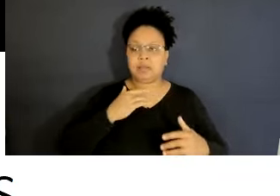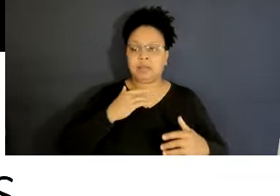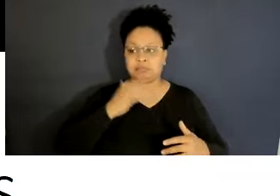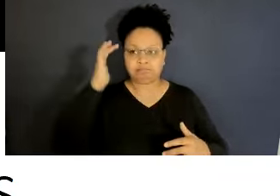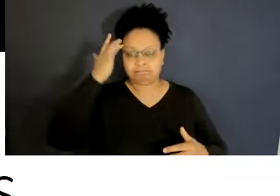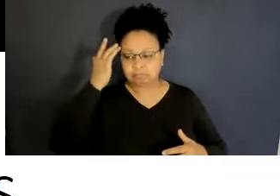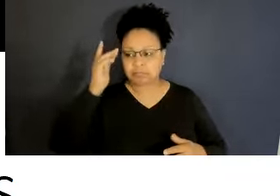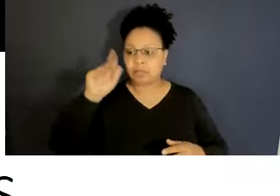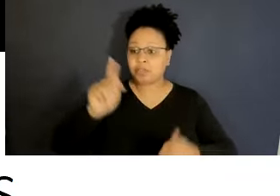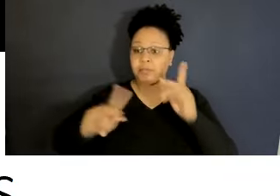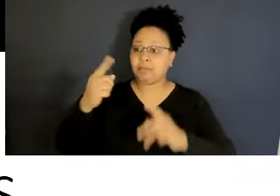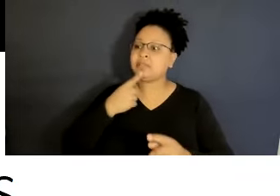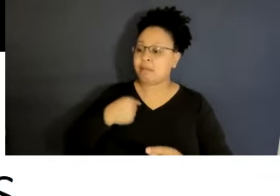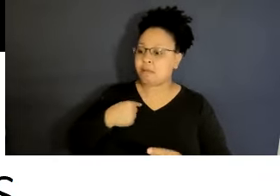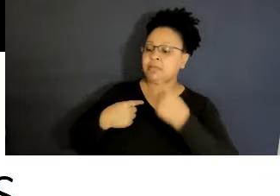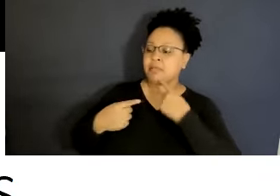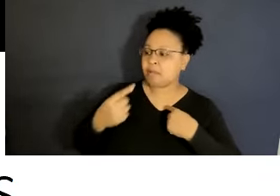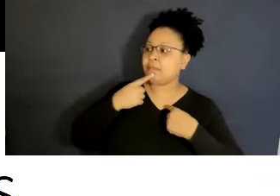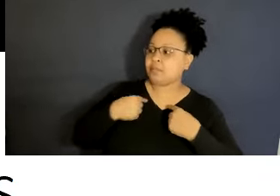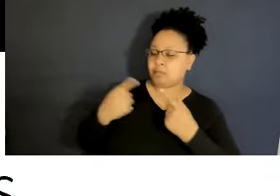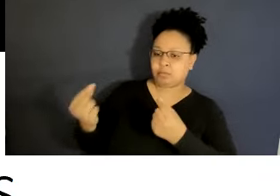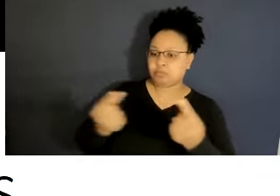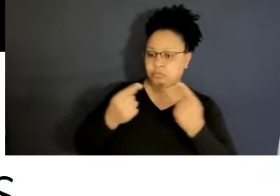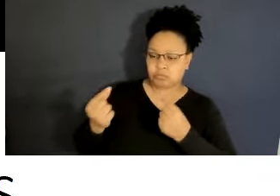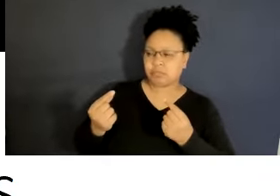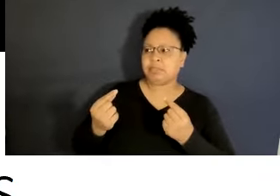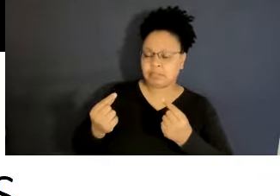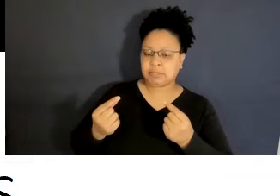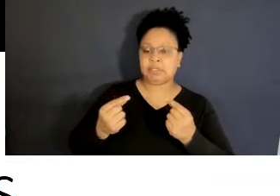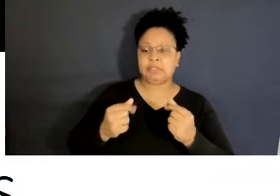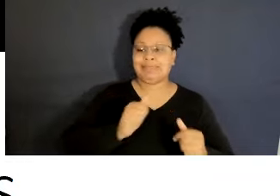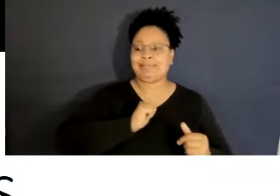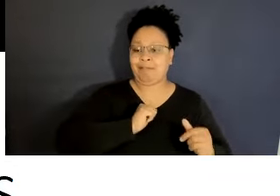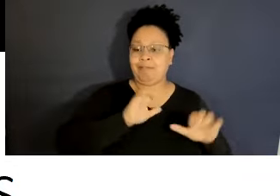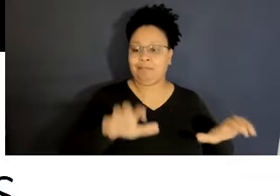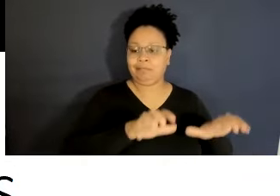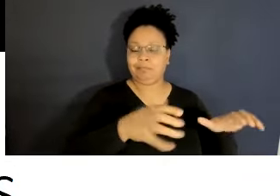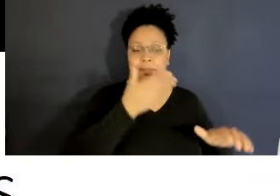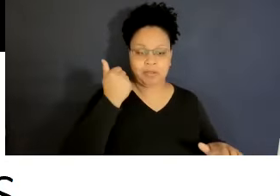As well as the self-advocacy movement has come a long way, but we still have a long way to go.